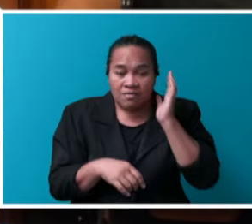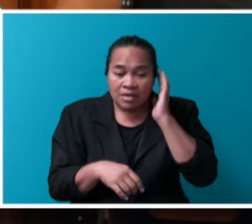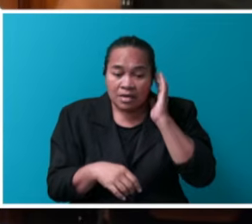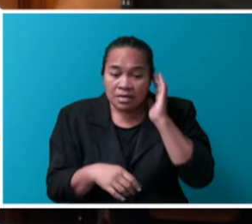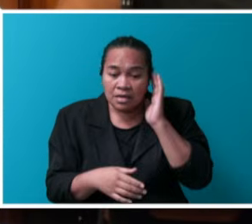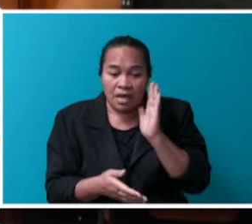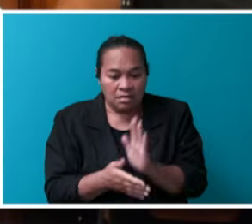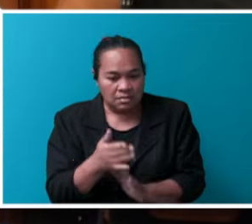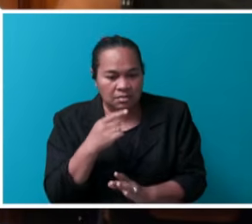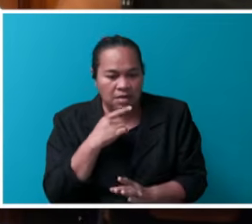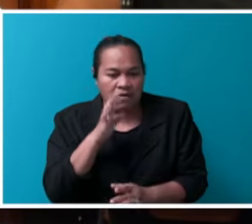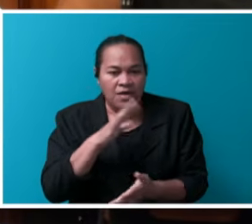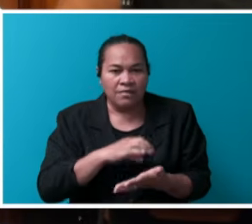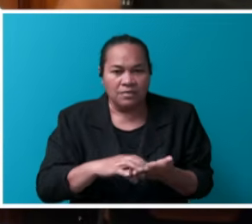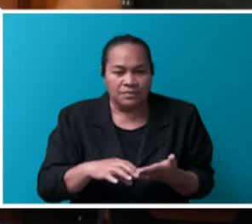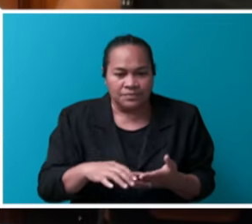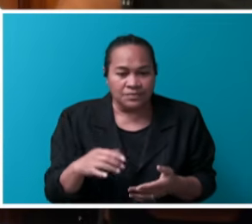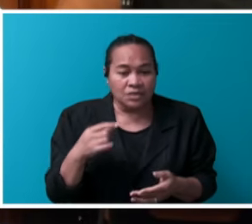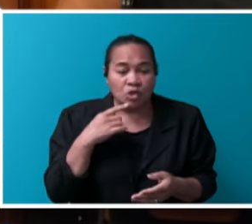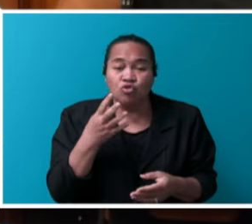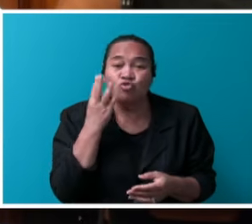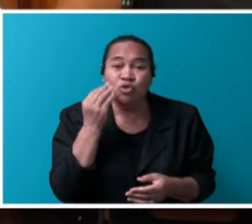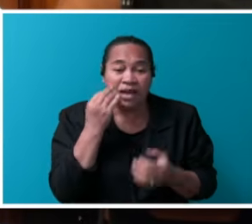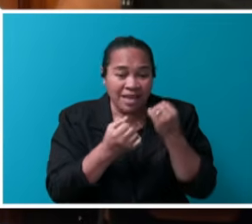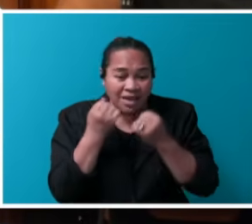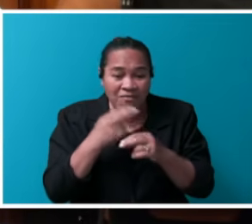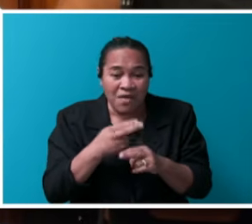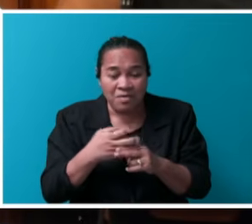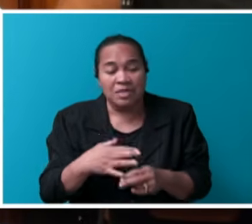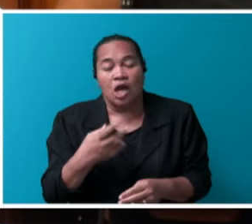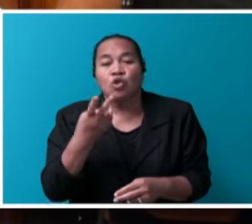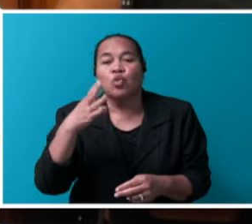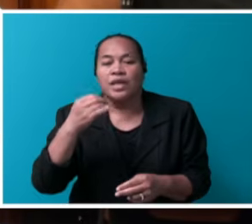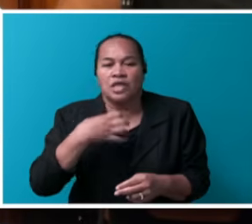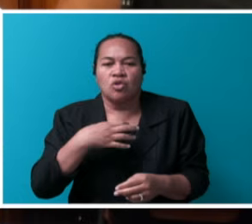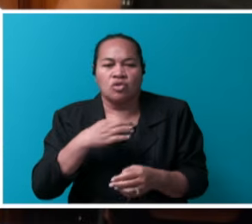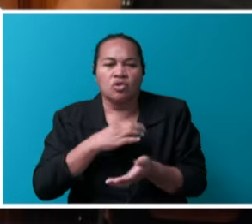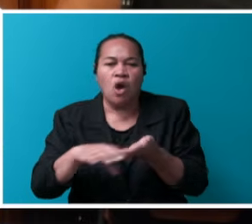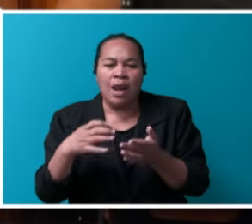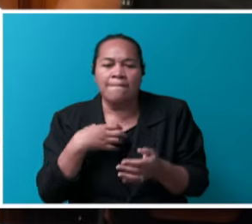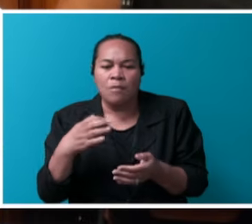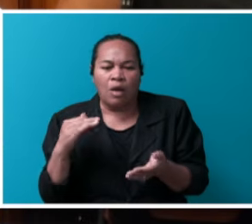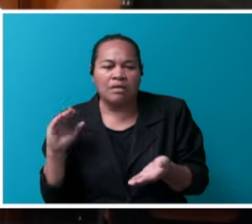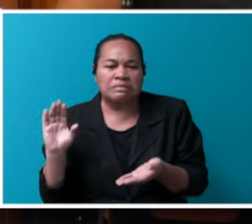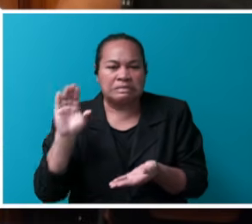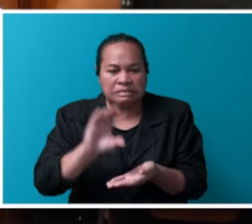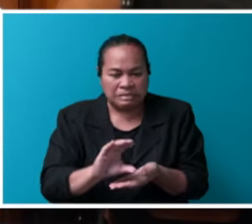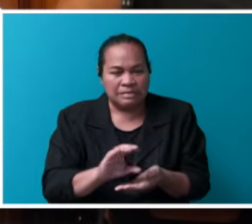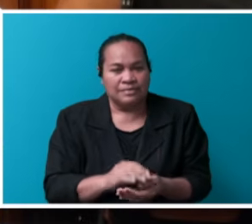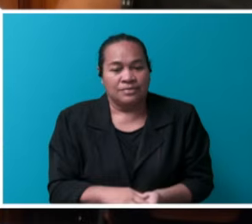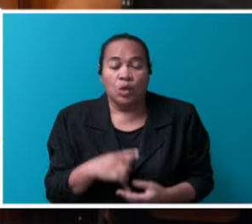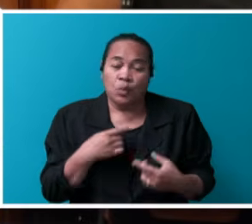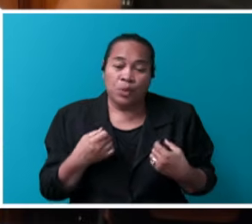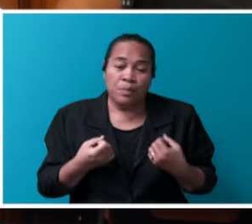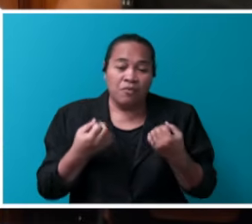of $105 per ton to our sugarcane farmers, $20 more than the guaranteed price of $85 per ton. We provided